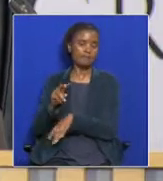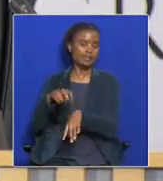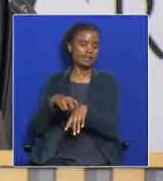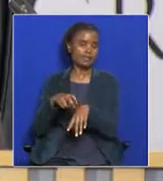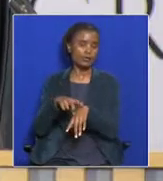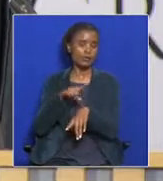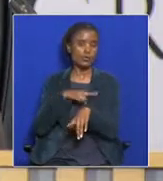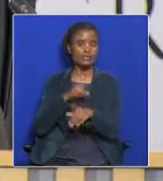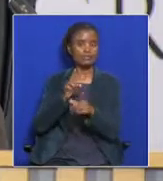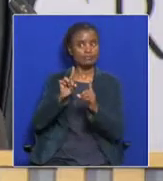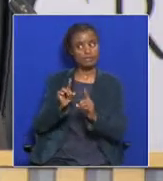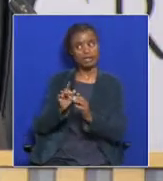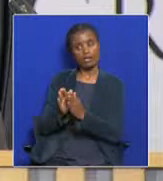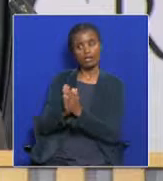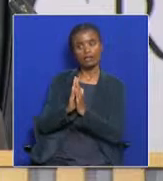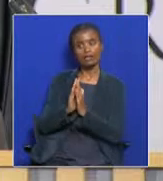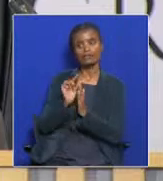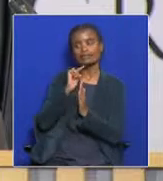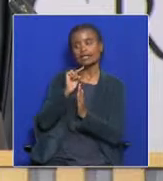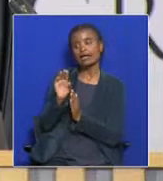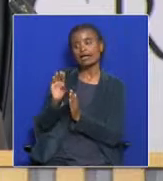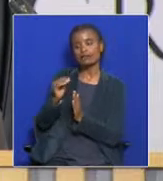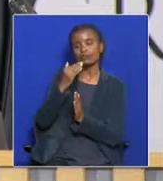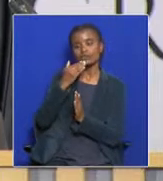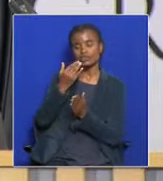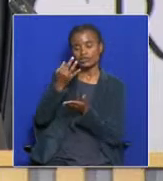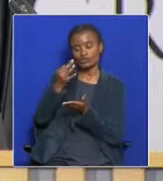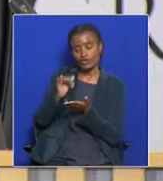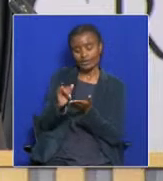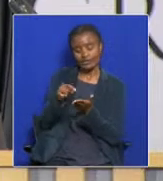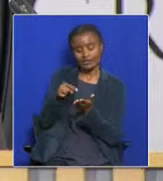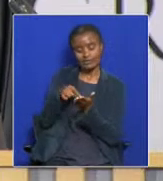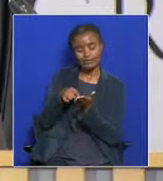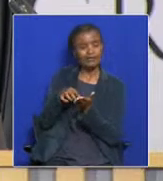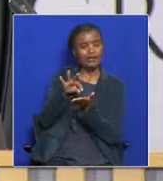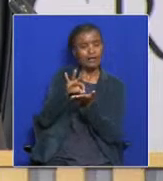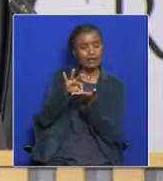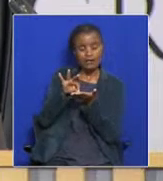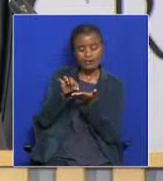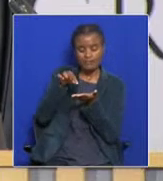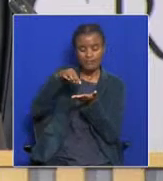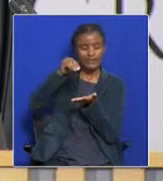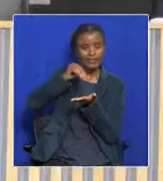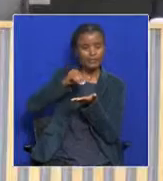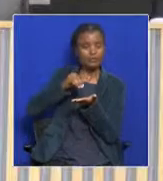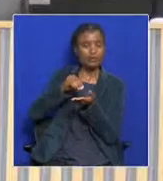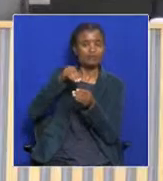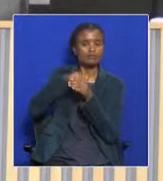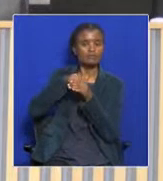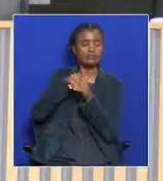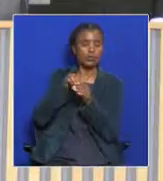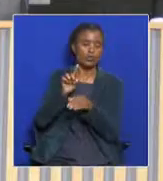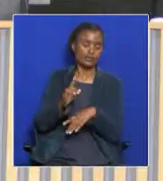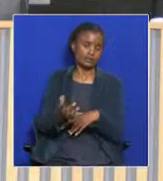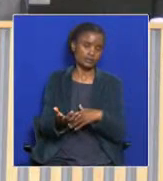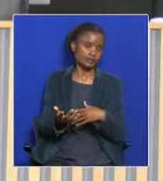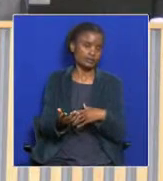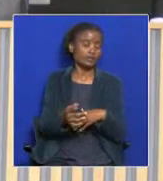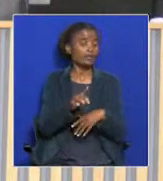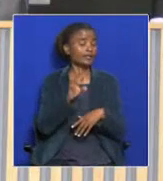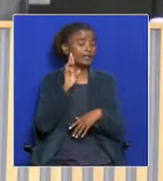them to check purity or anything of that nature, which wasn't done. And remember, the allegation is that you wanted to handpick